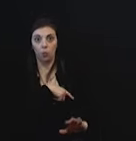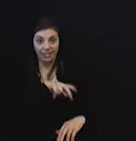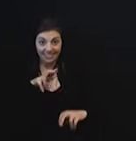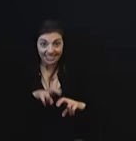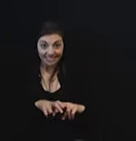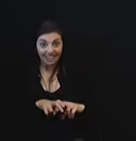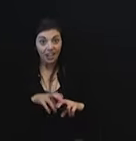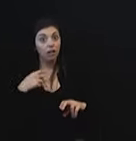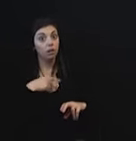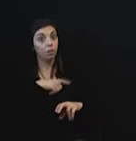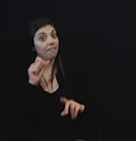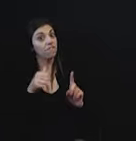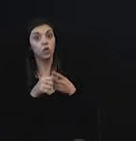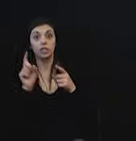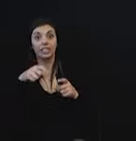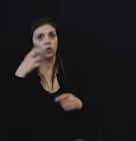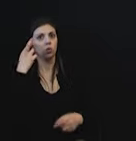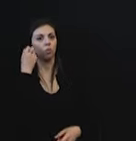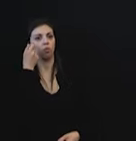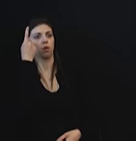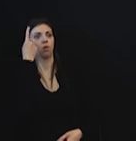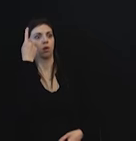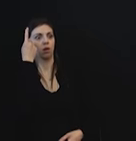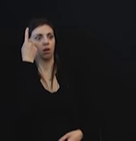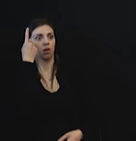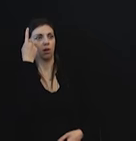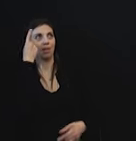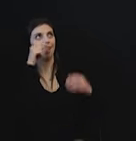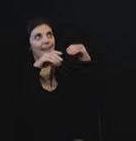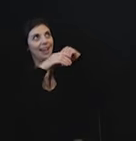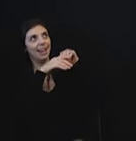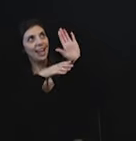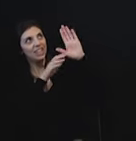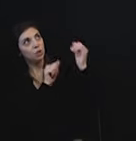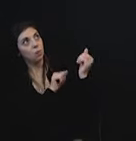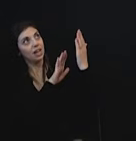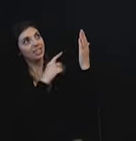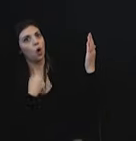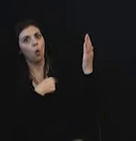recognize that in his presence, we can find peace.